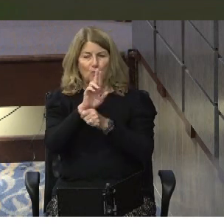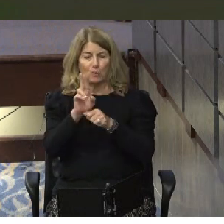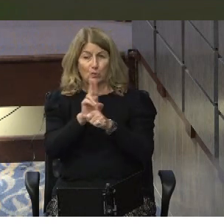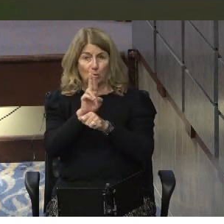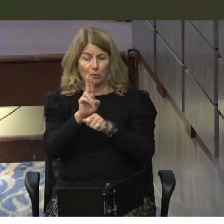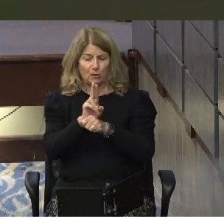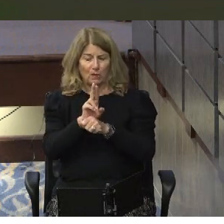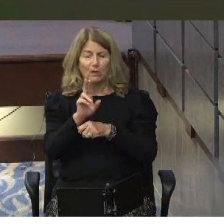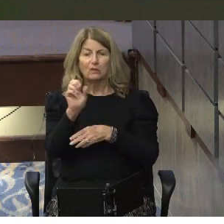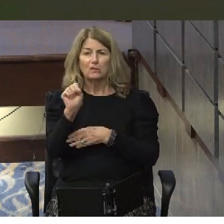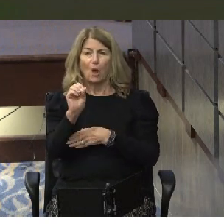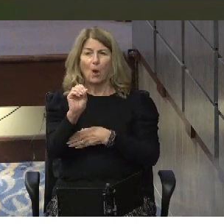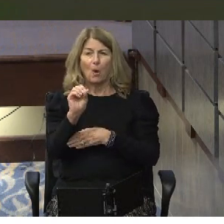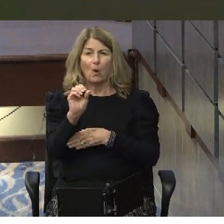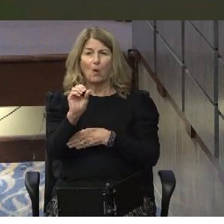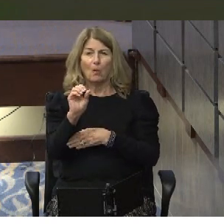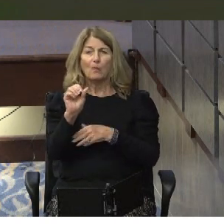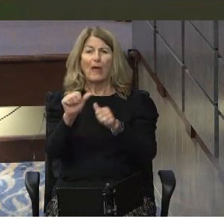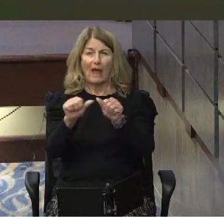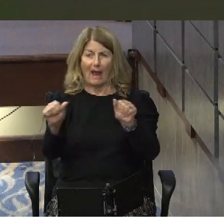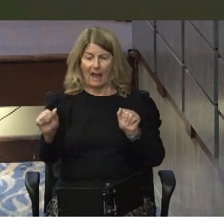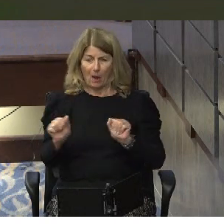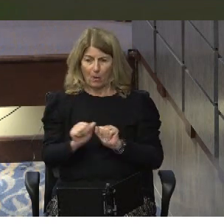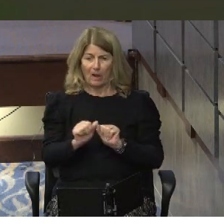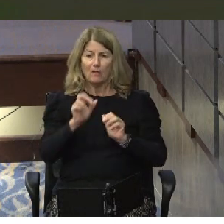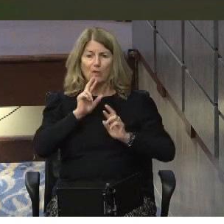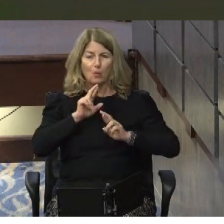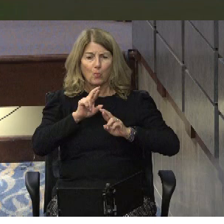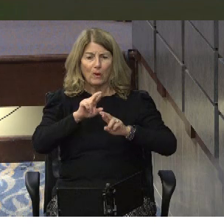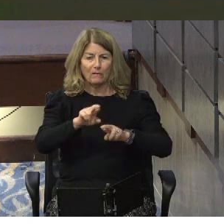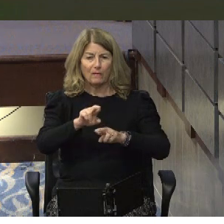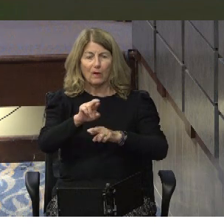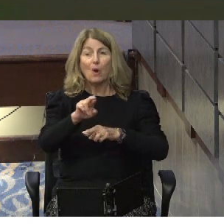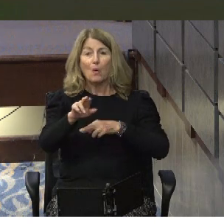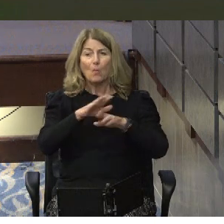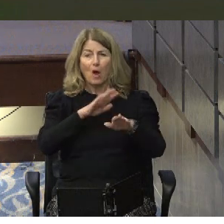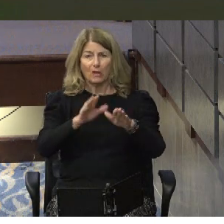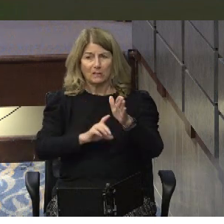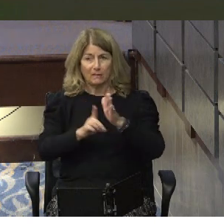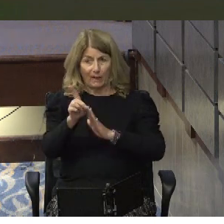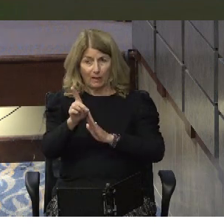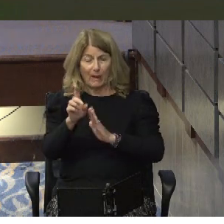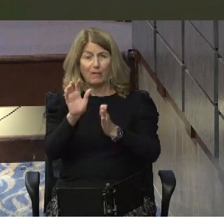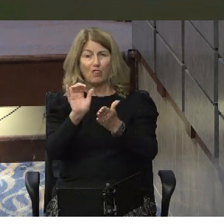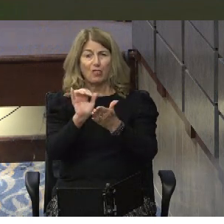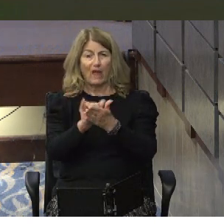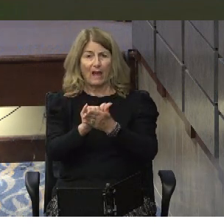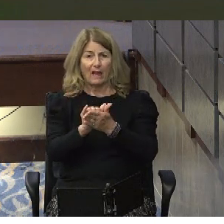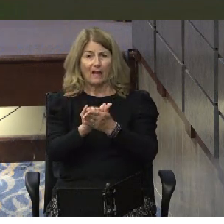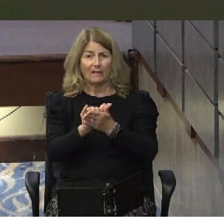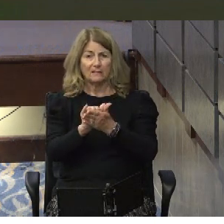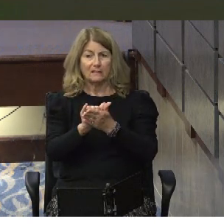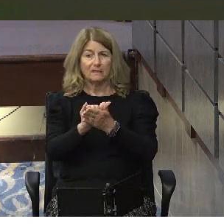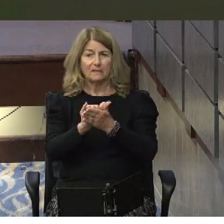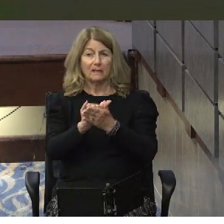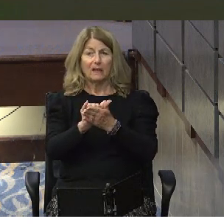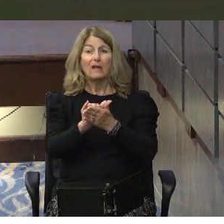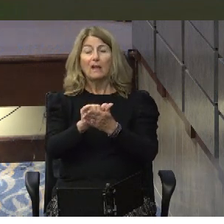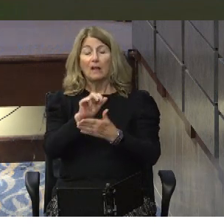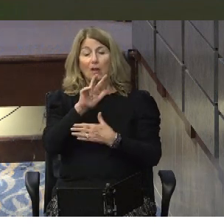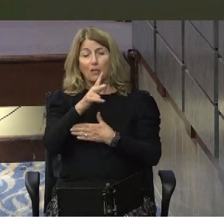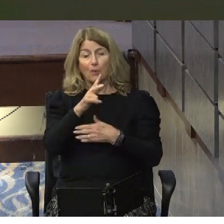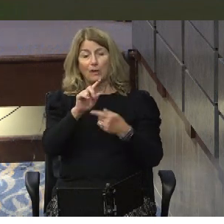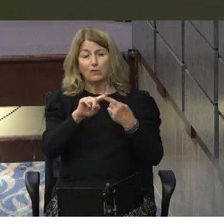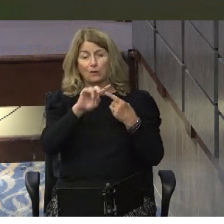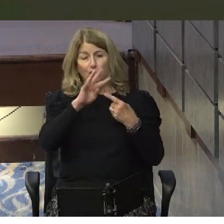So this faces Caddos Riverwalk development, and that's a 3 or 4 story scale. So you see